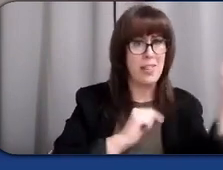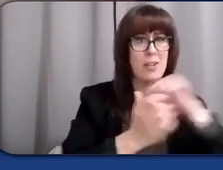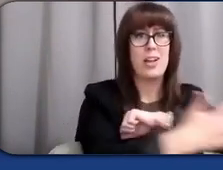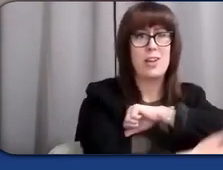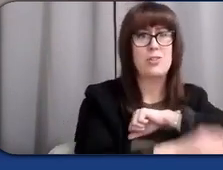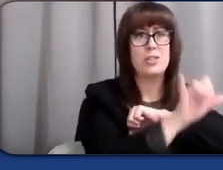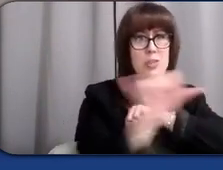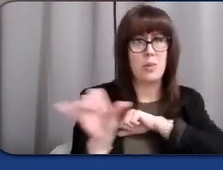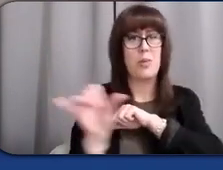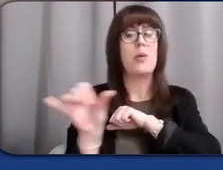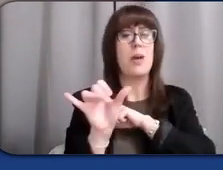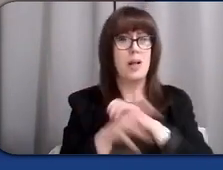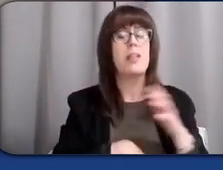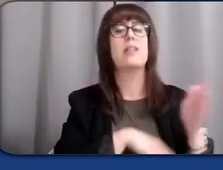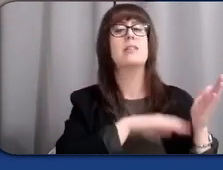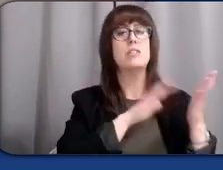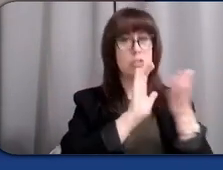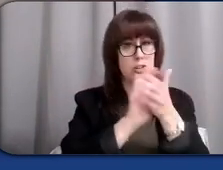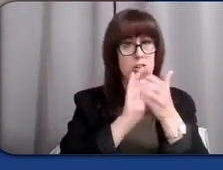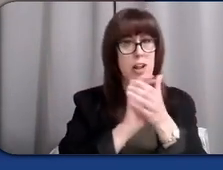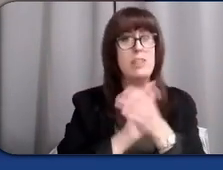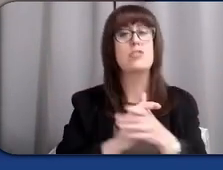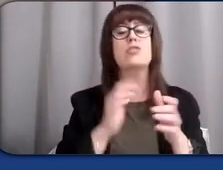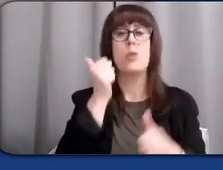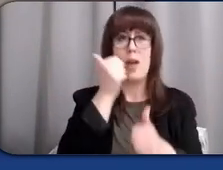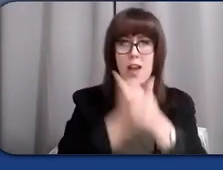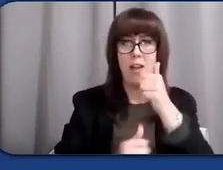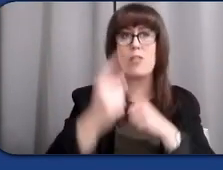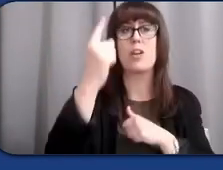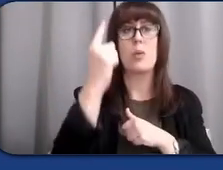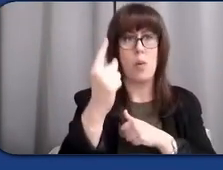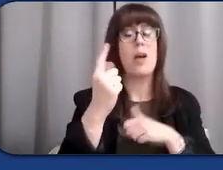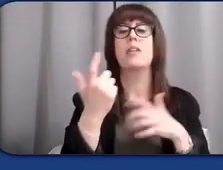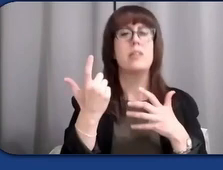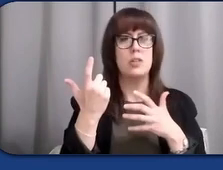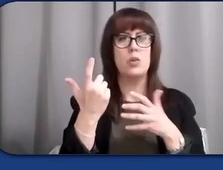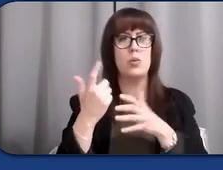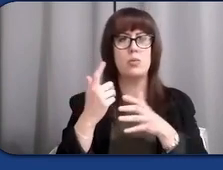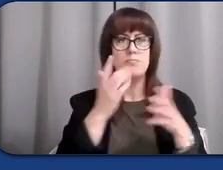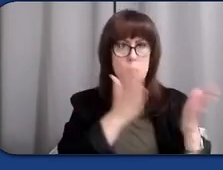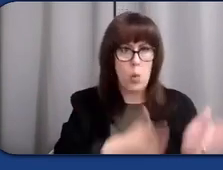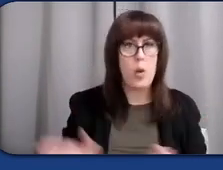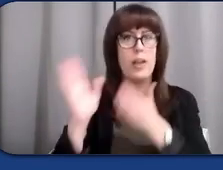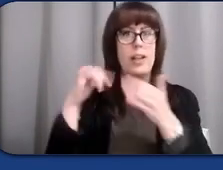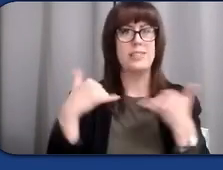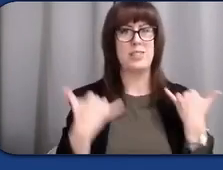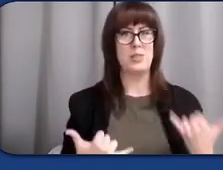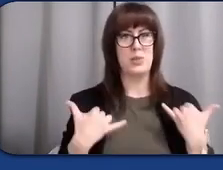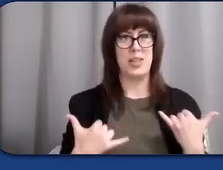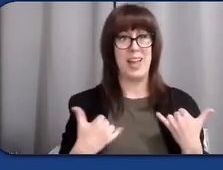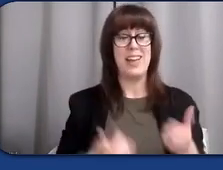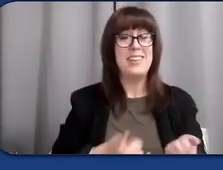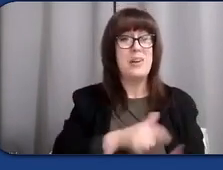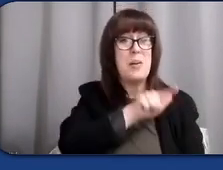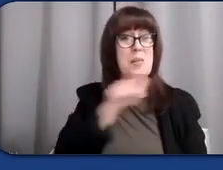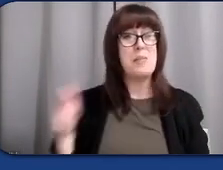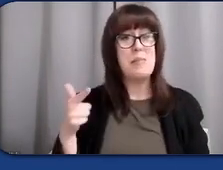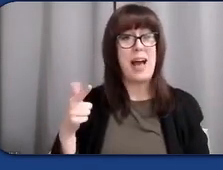So again, congratulations to everybody who put this event together today. Thanks, and back over to Gail, I think.